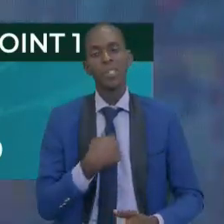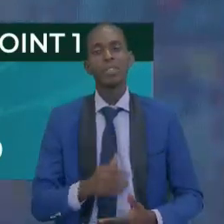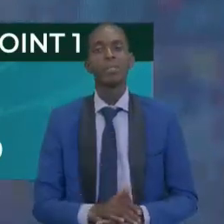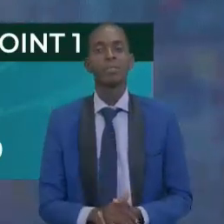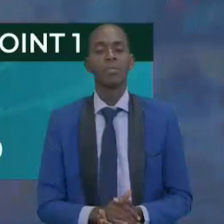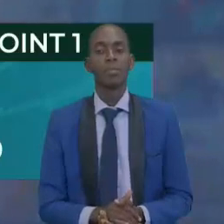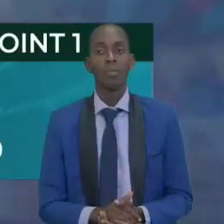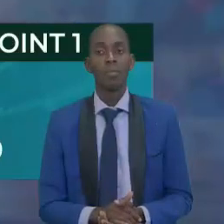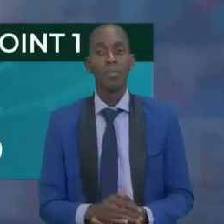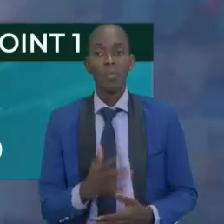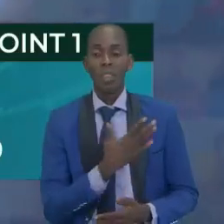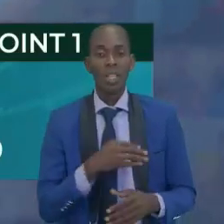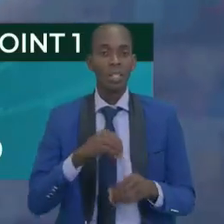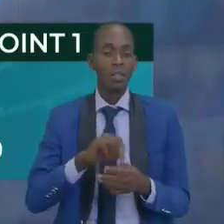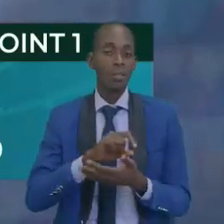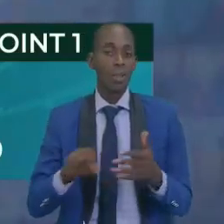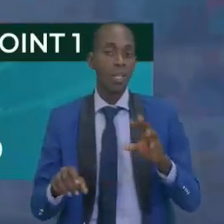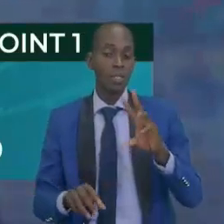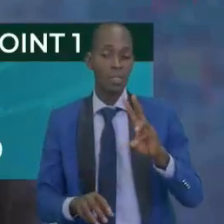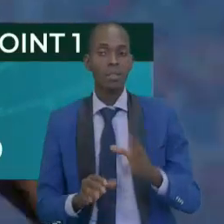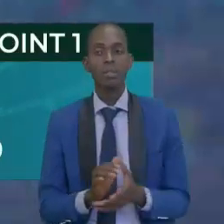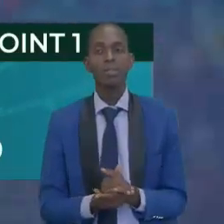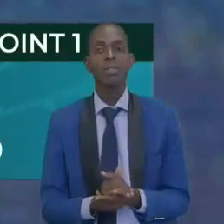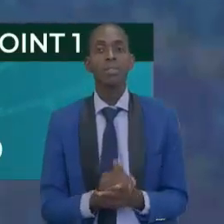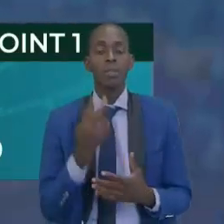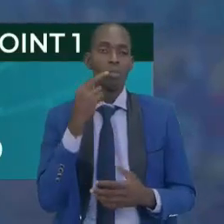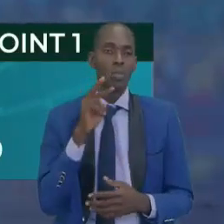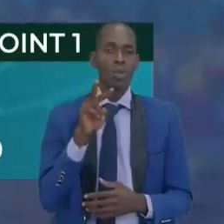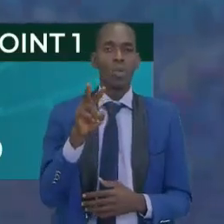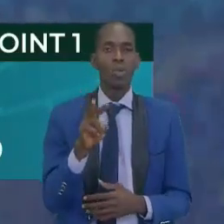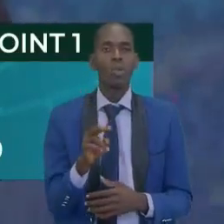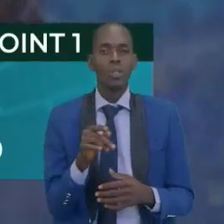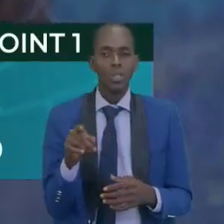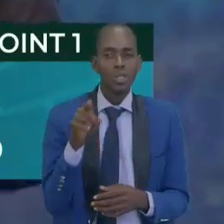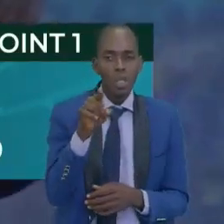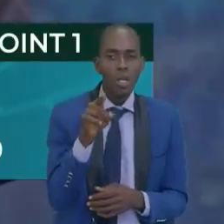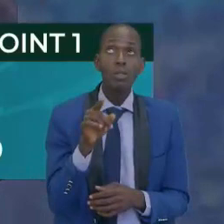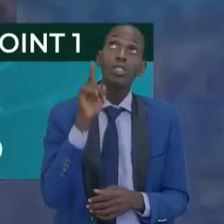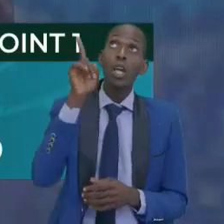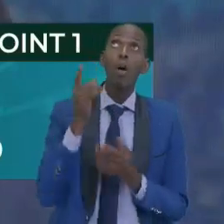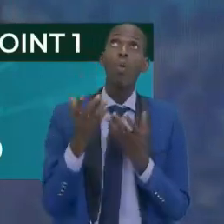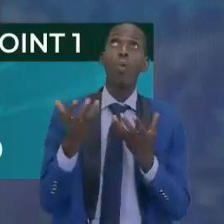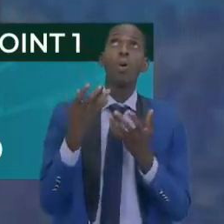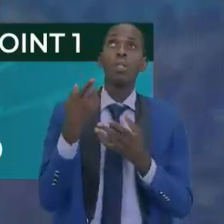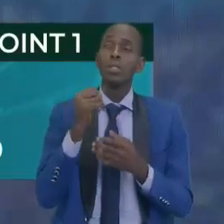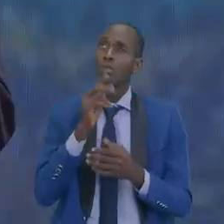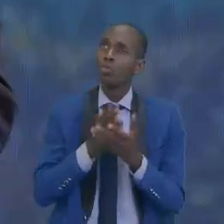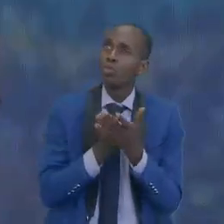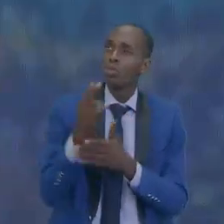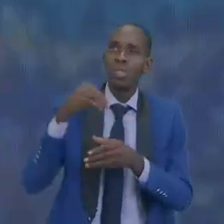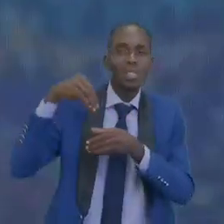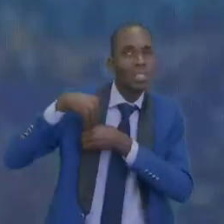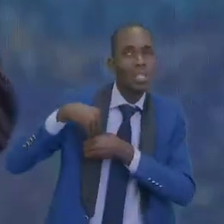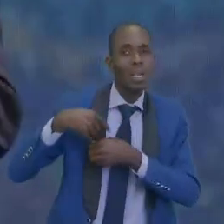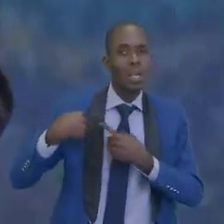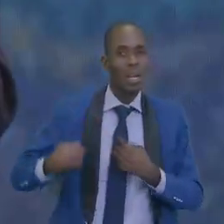And then in verse 6, behold, thou desirest truth in the inward part, and in the